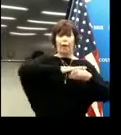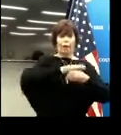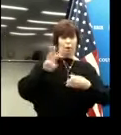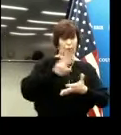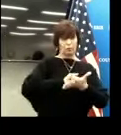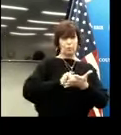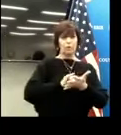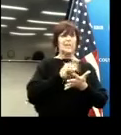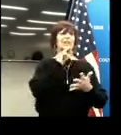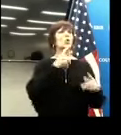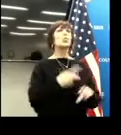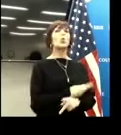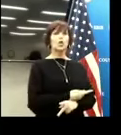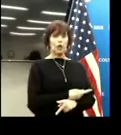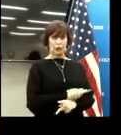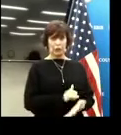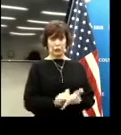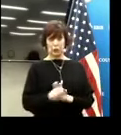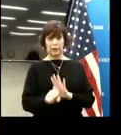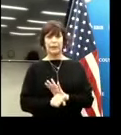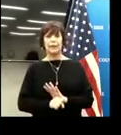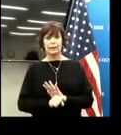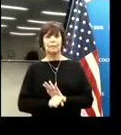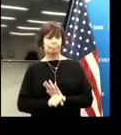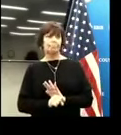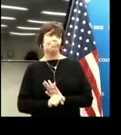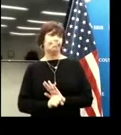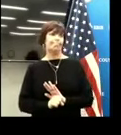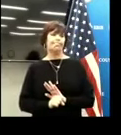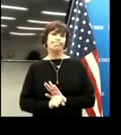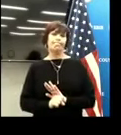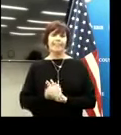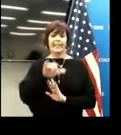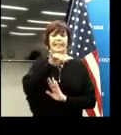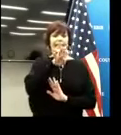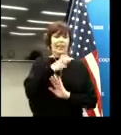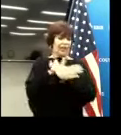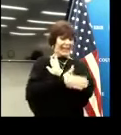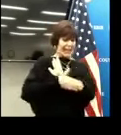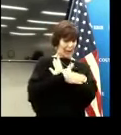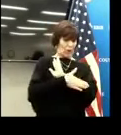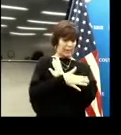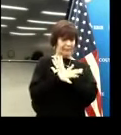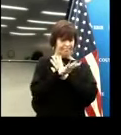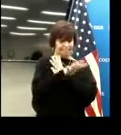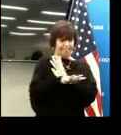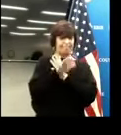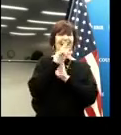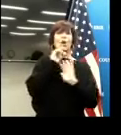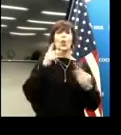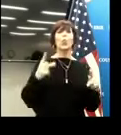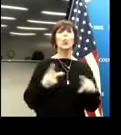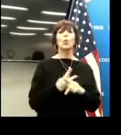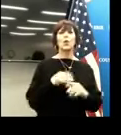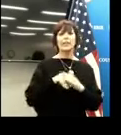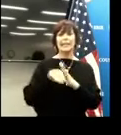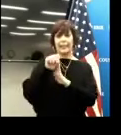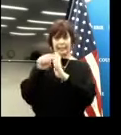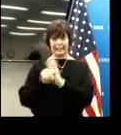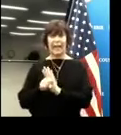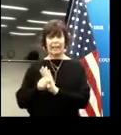York, is the worst in the state. Erie County and some of the areas in Erie County are the worst in the state